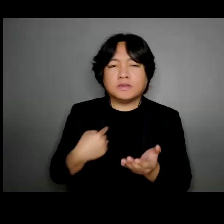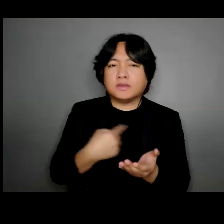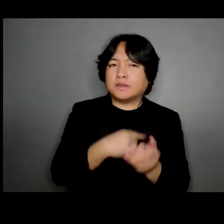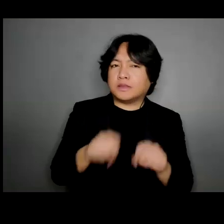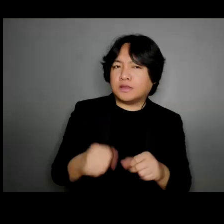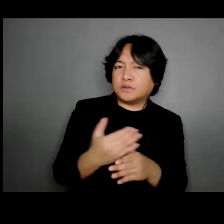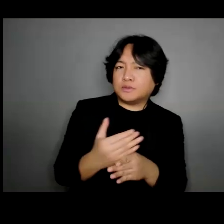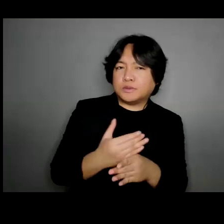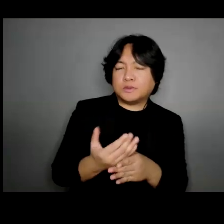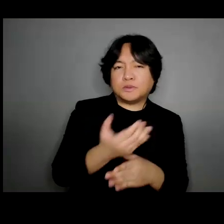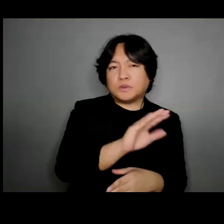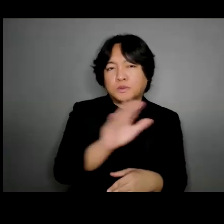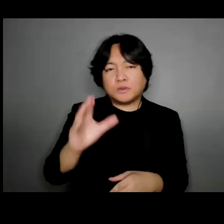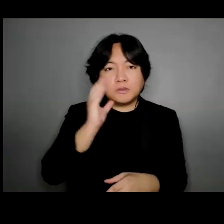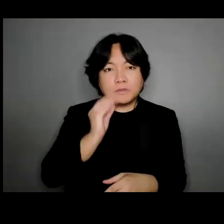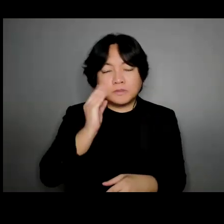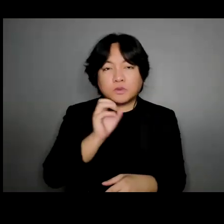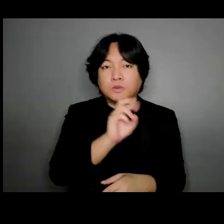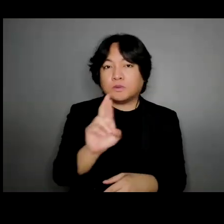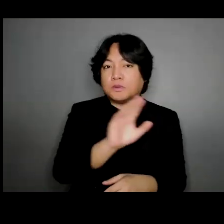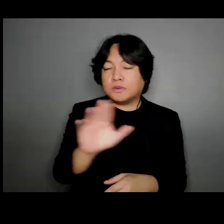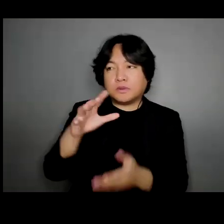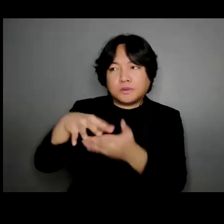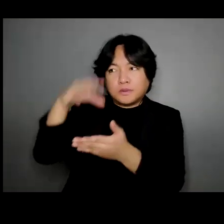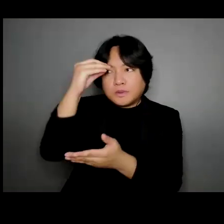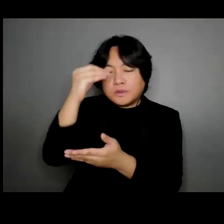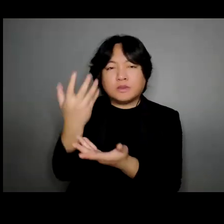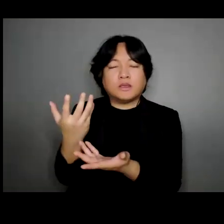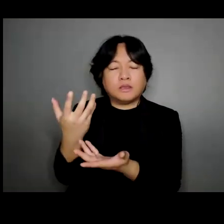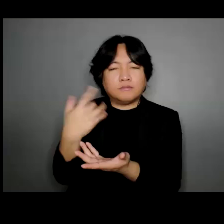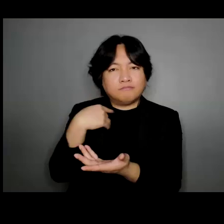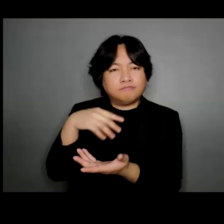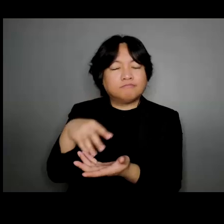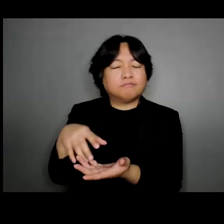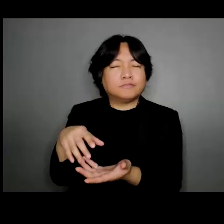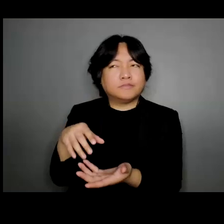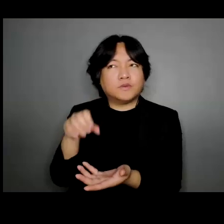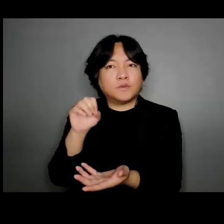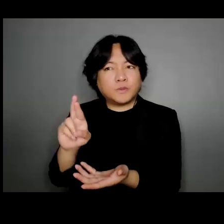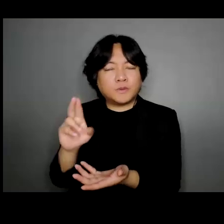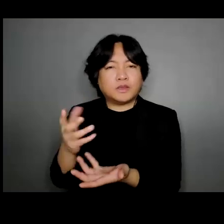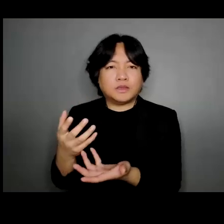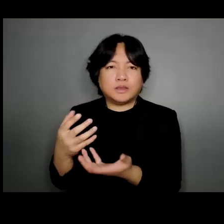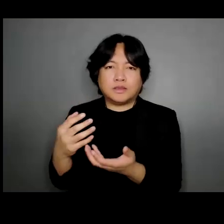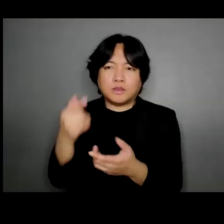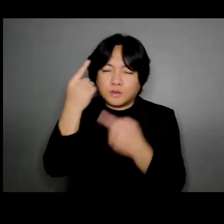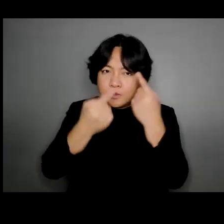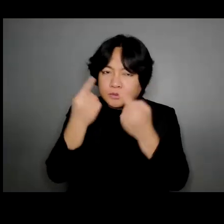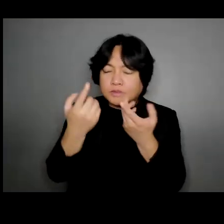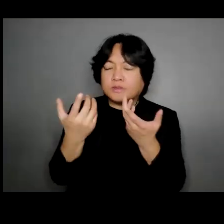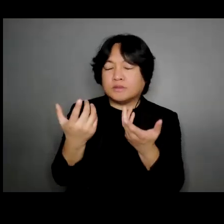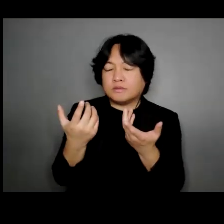some practices that we've developed or learned that have helped identify the colonial logics and